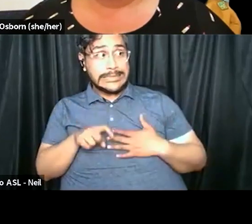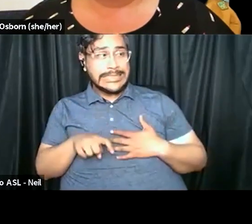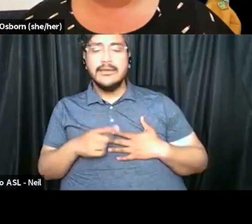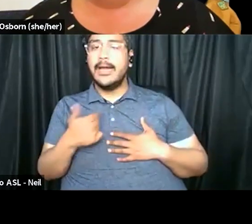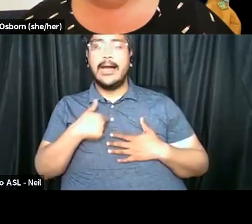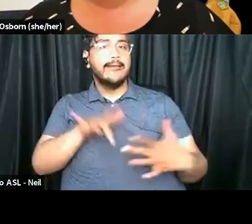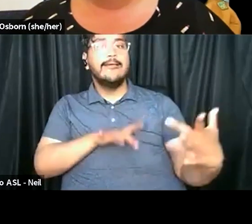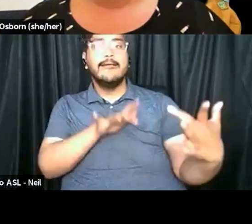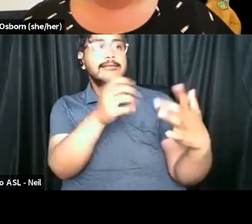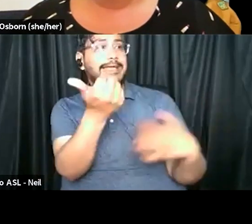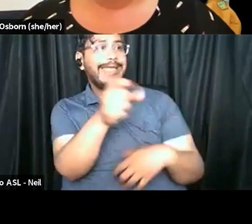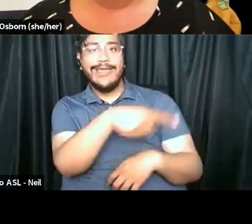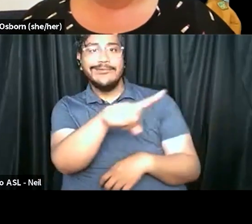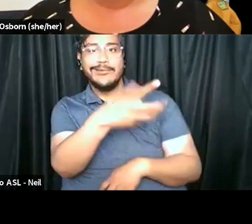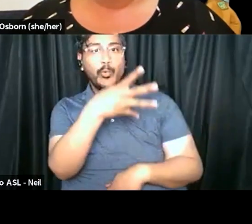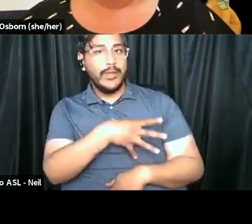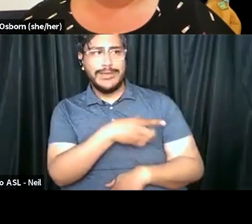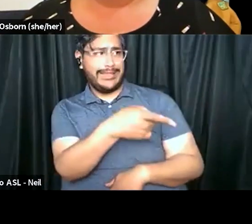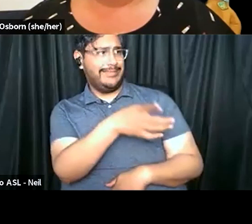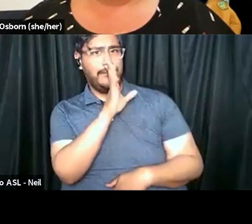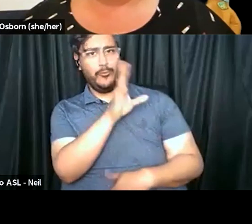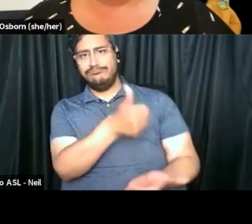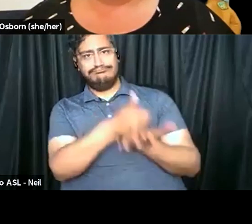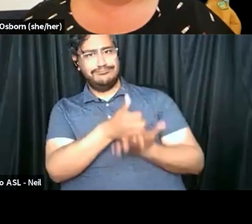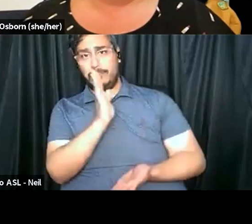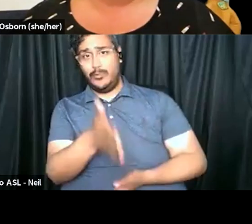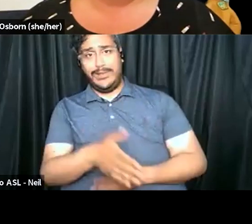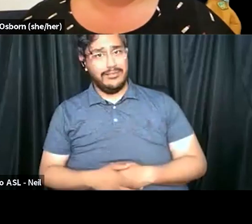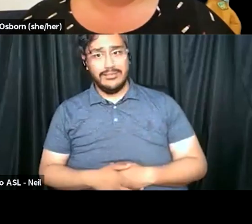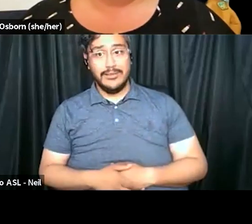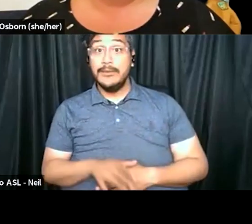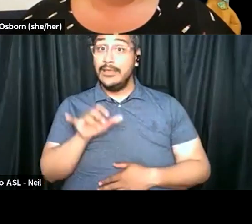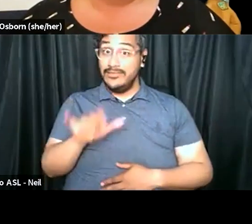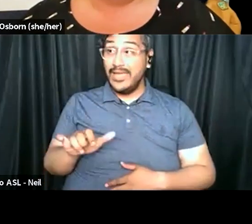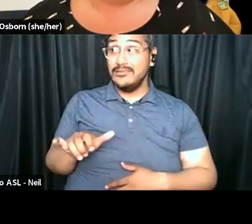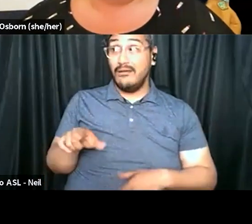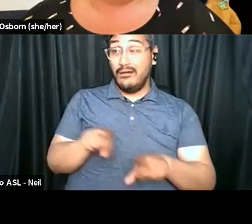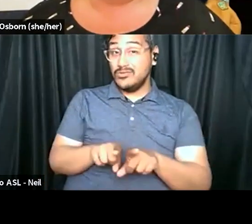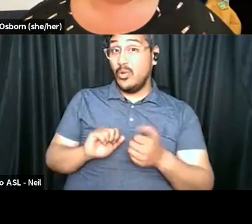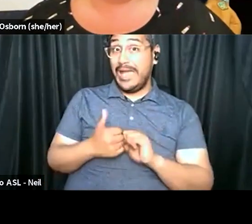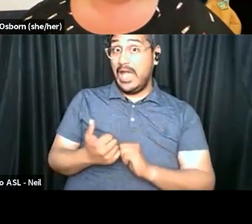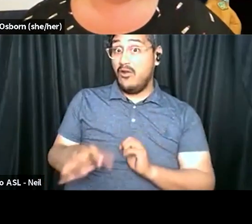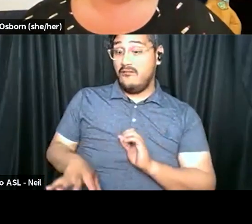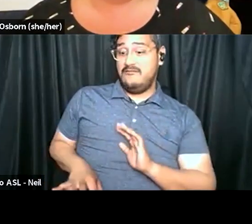find support. And they're also how I found my voice, how I really got my voice,